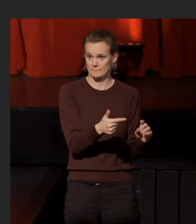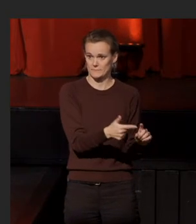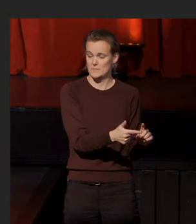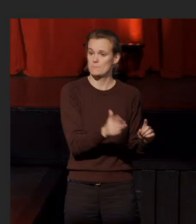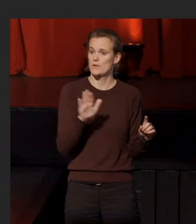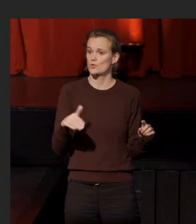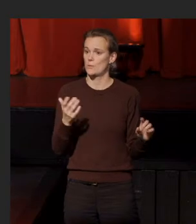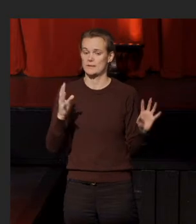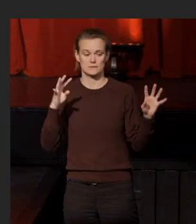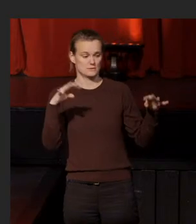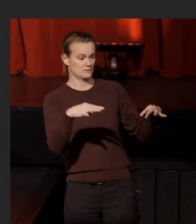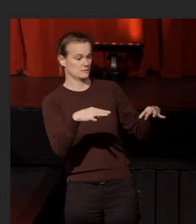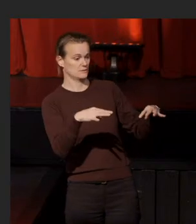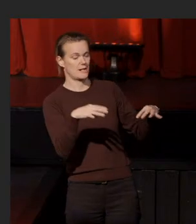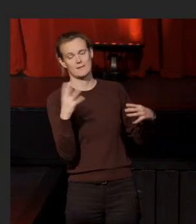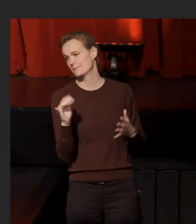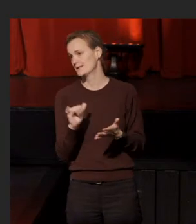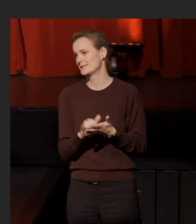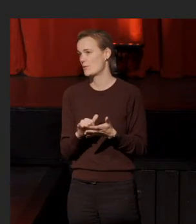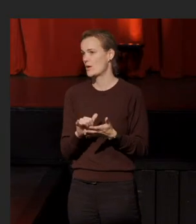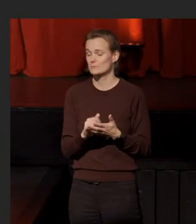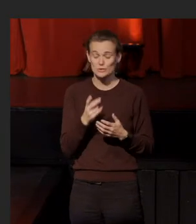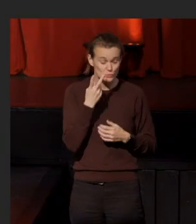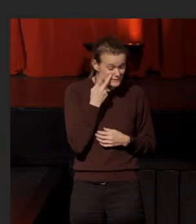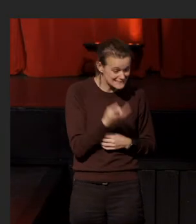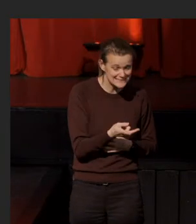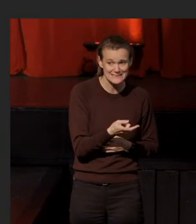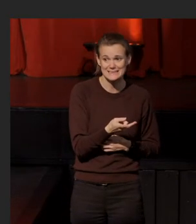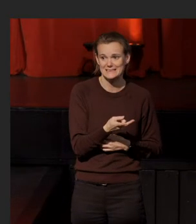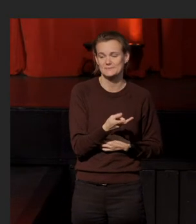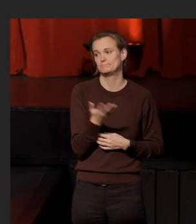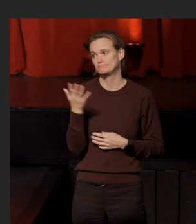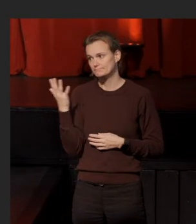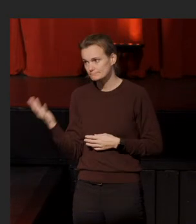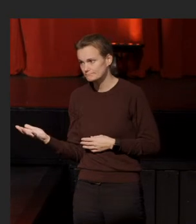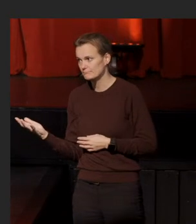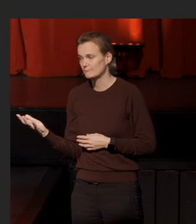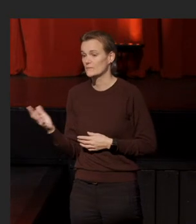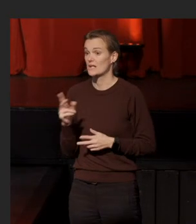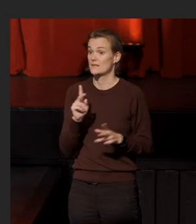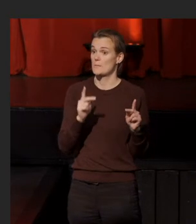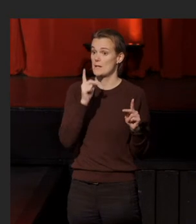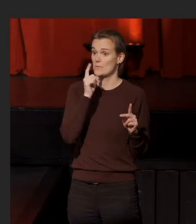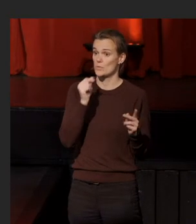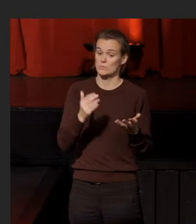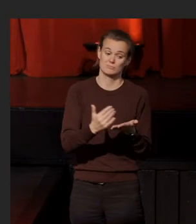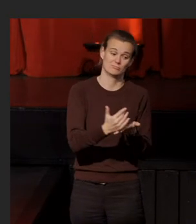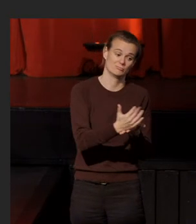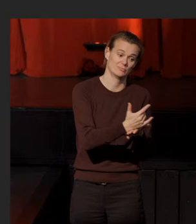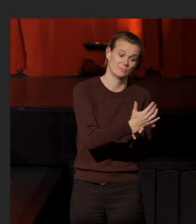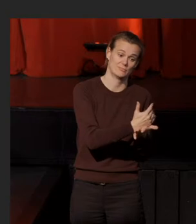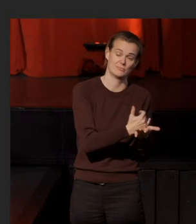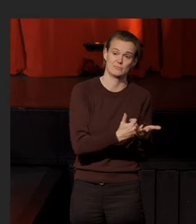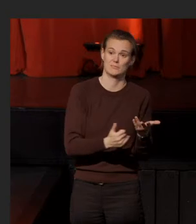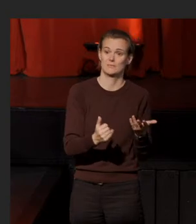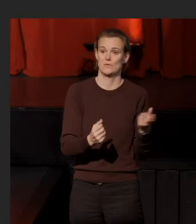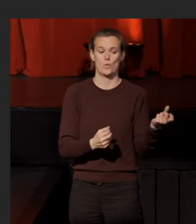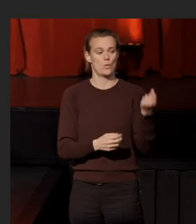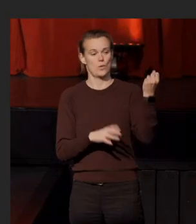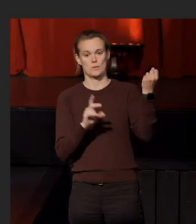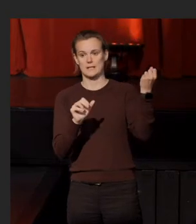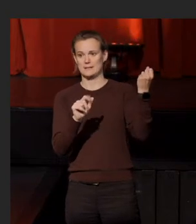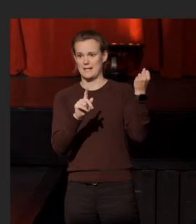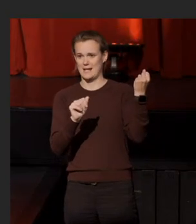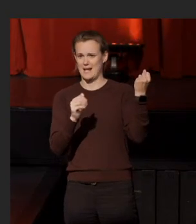surveillance and all the gathering of data about us. Because those people who hold that data now know more about us than any human being has ever